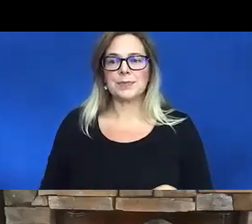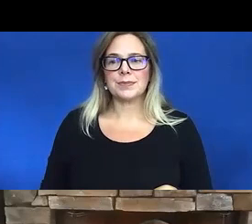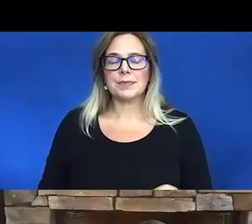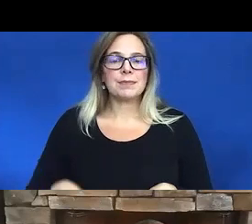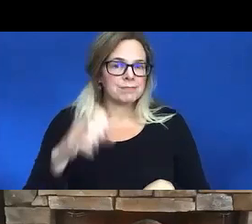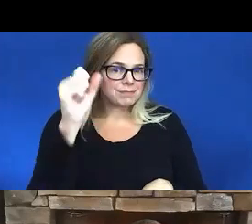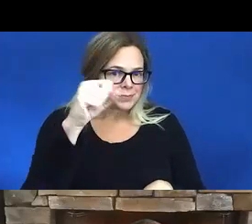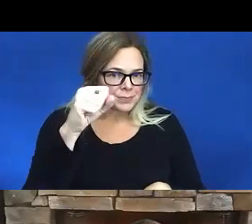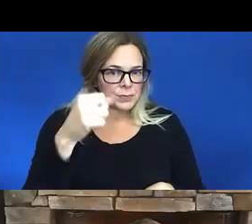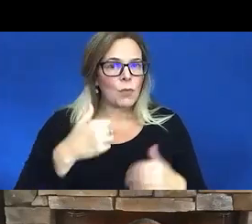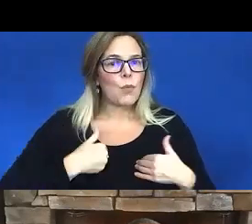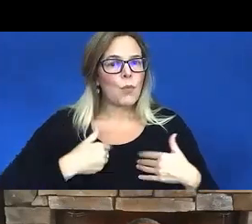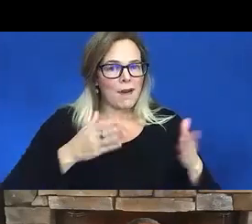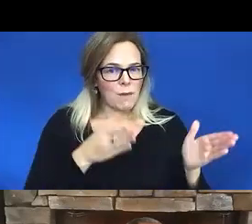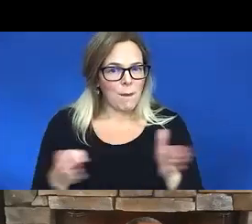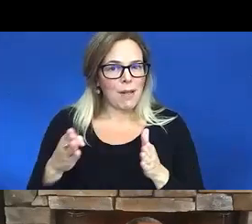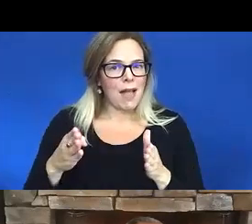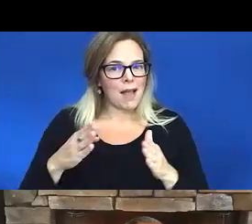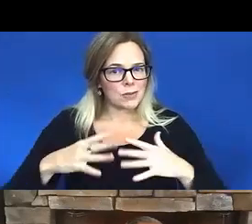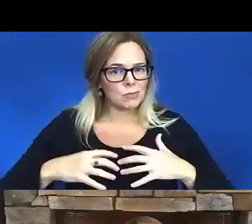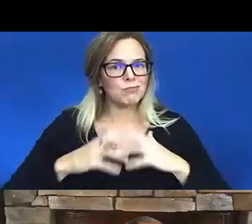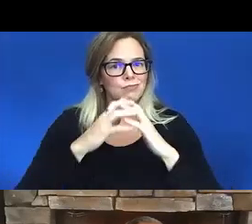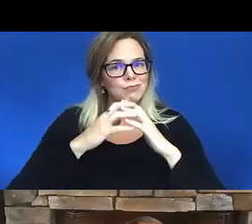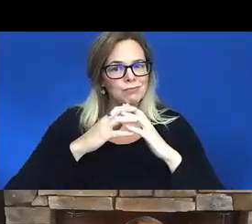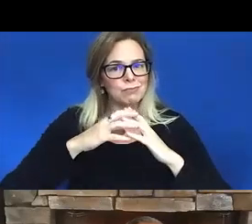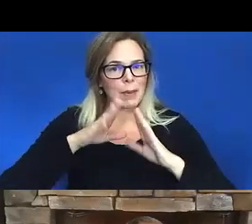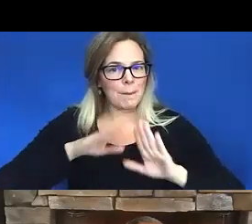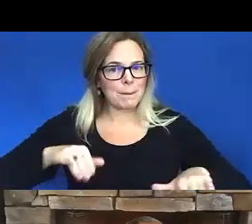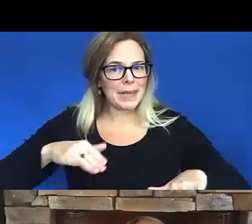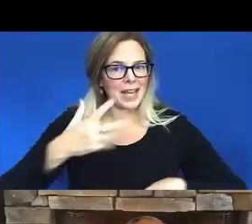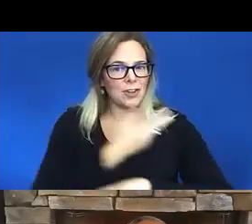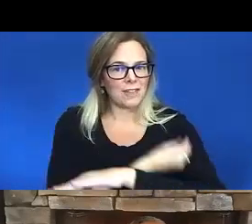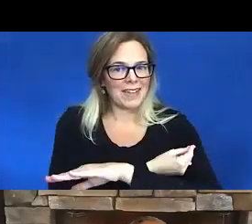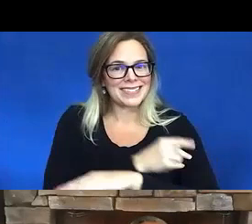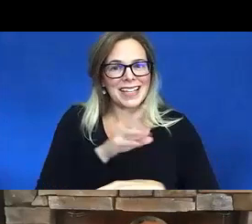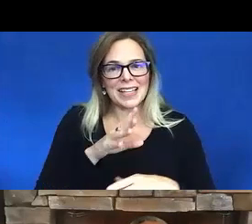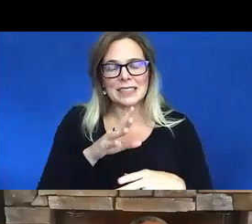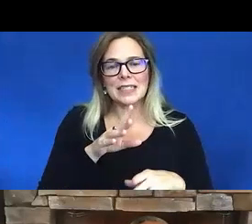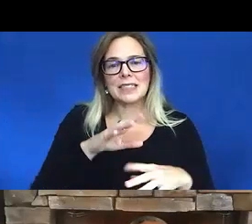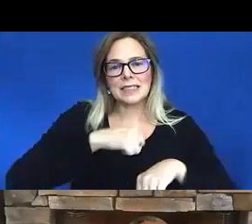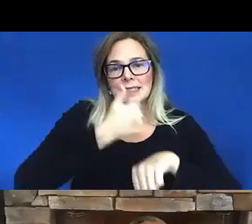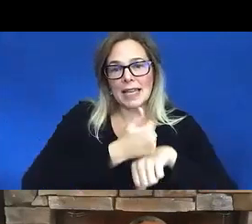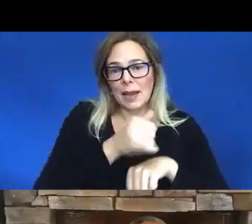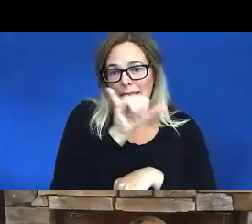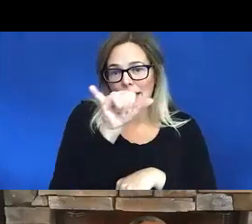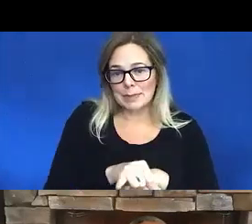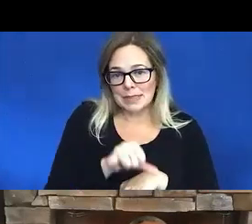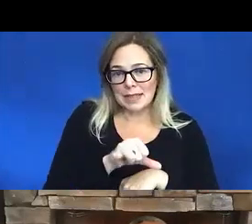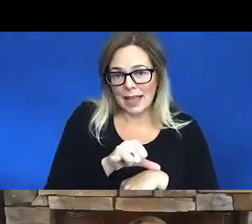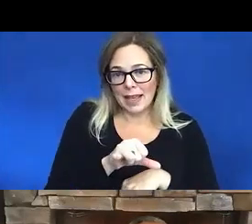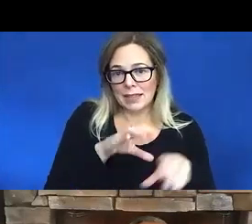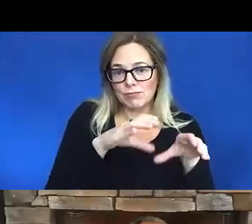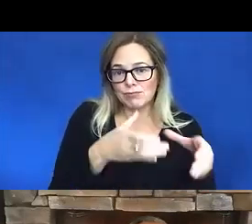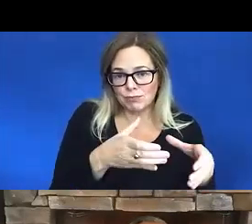pediatric vaccinations at Ypsilanti, as well as we are in discussions with several